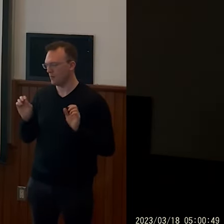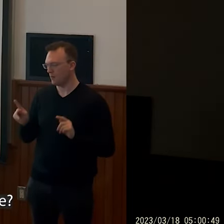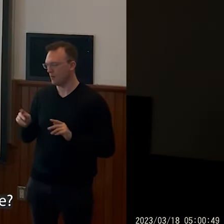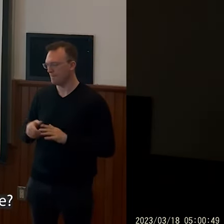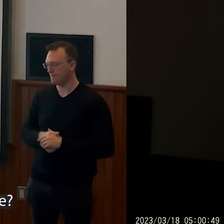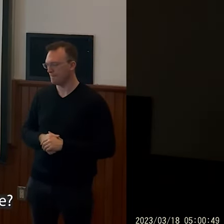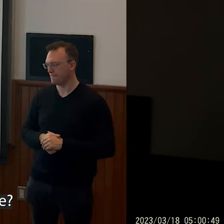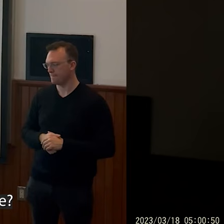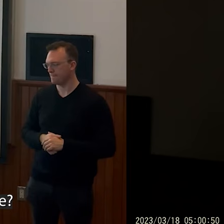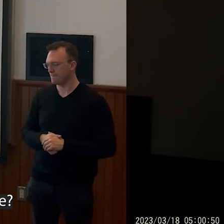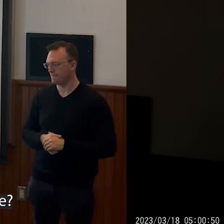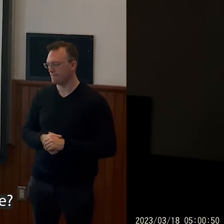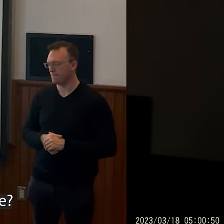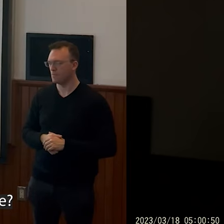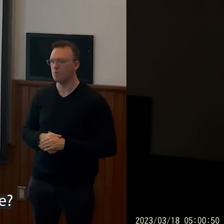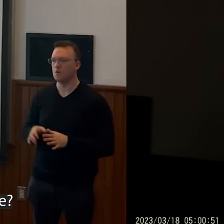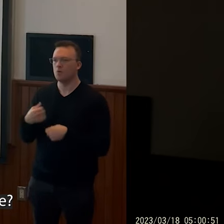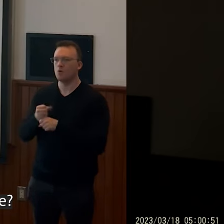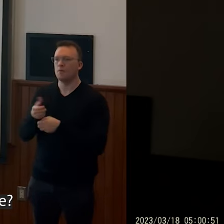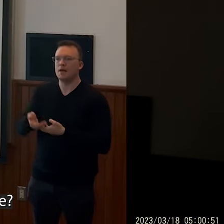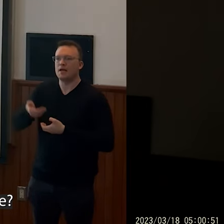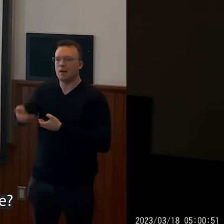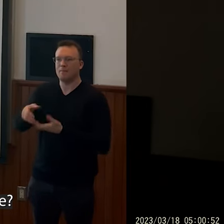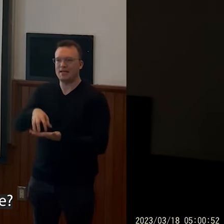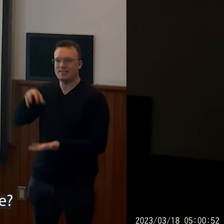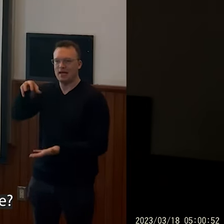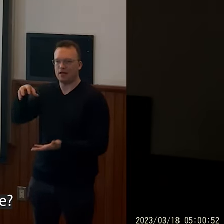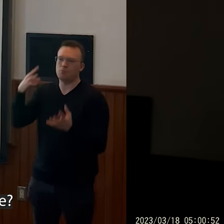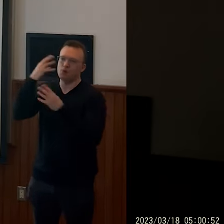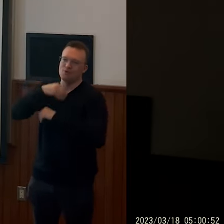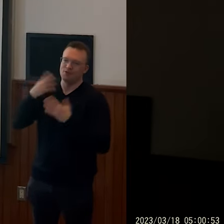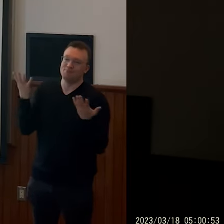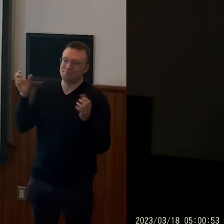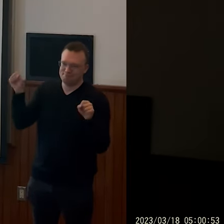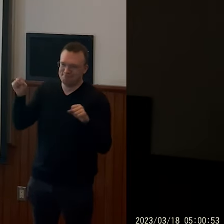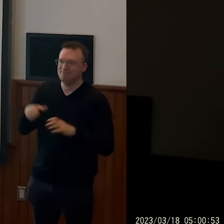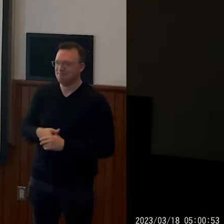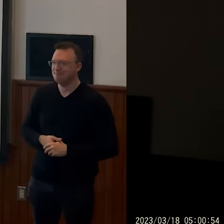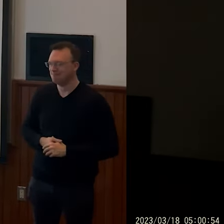Anyway, okay. But we make a penis cake.